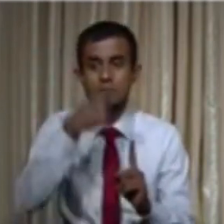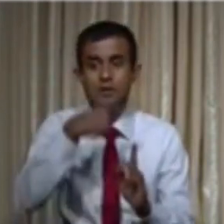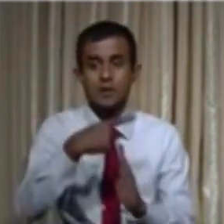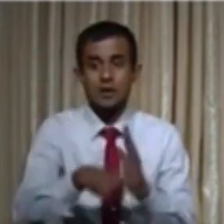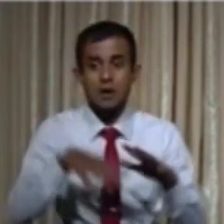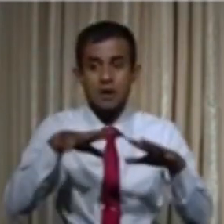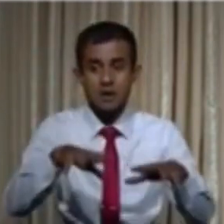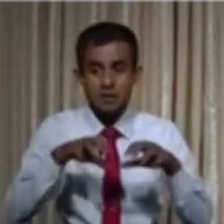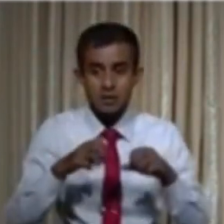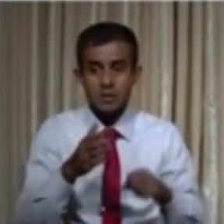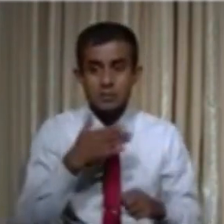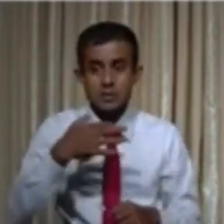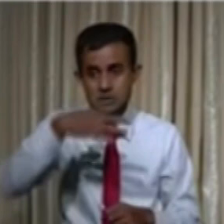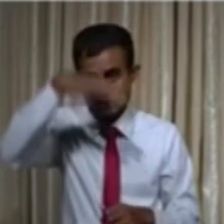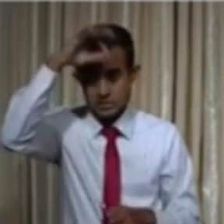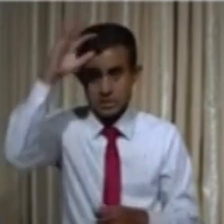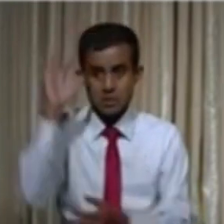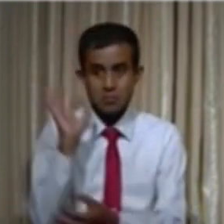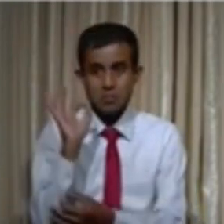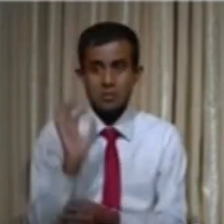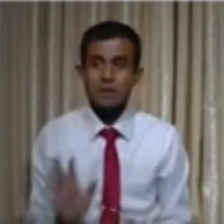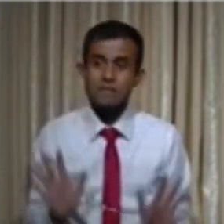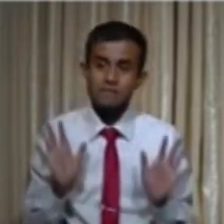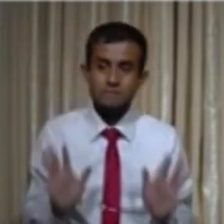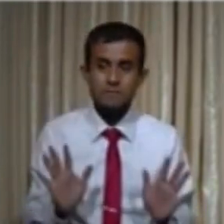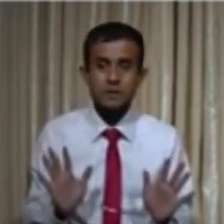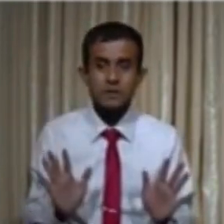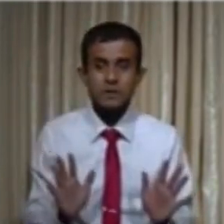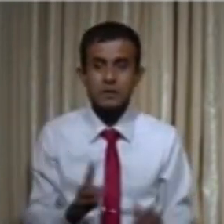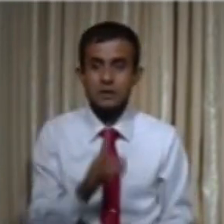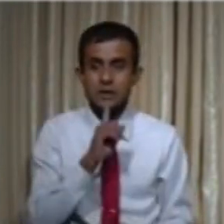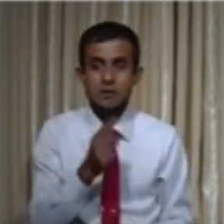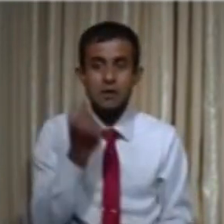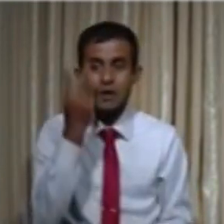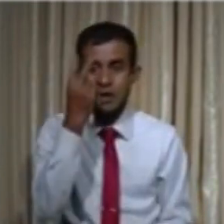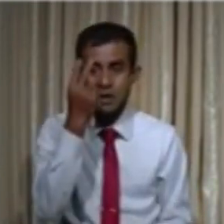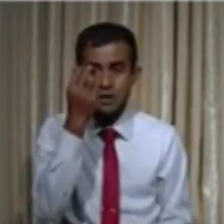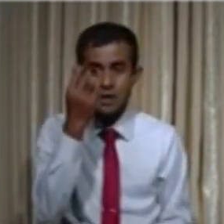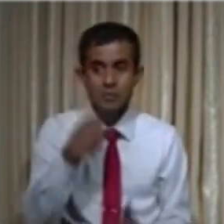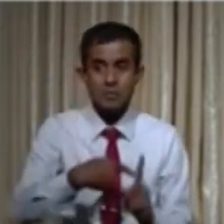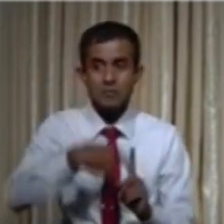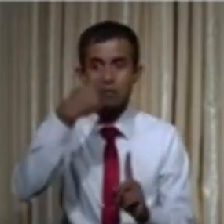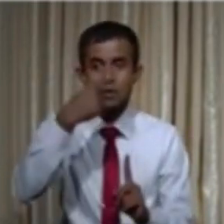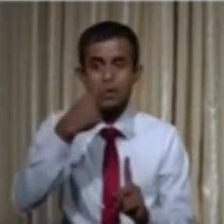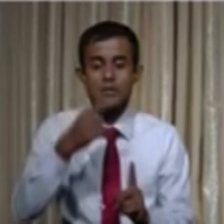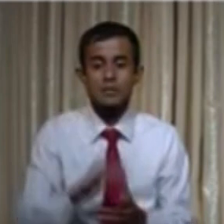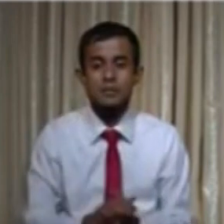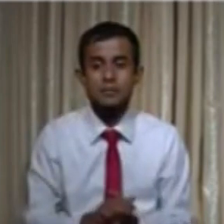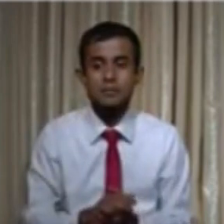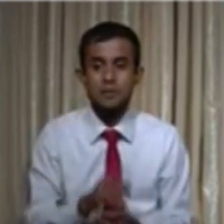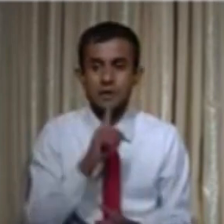that outlook from the very inception, in fact, even before independence, I would say,